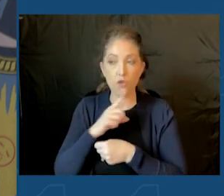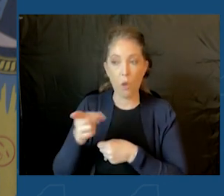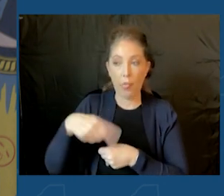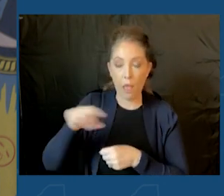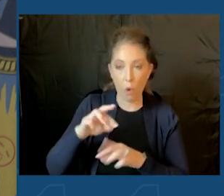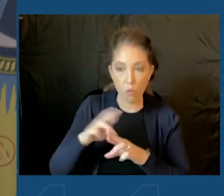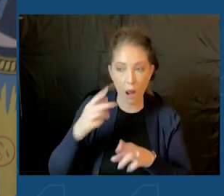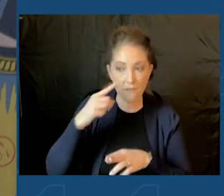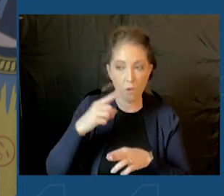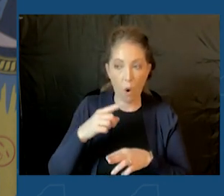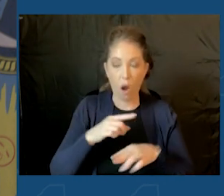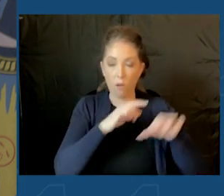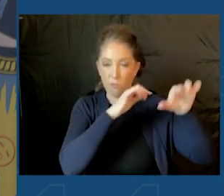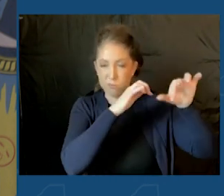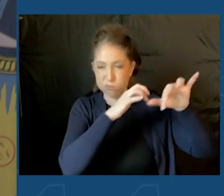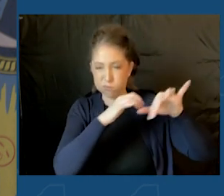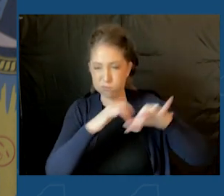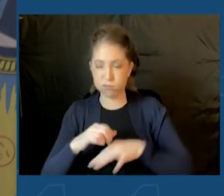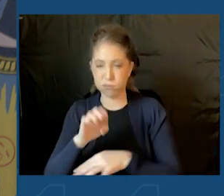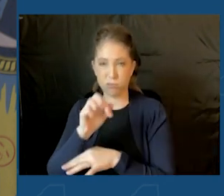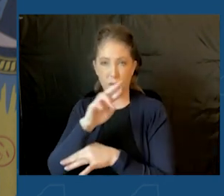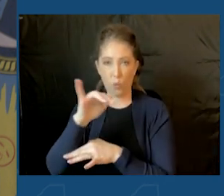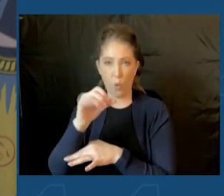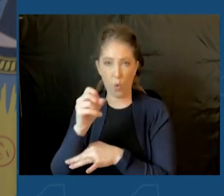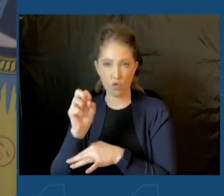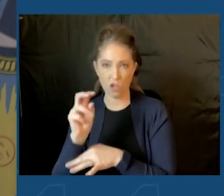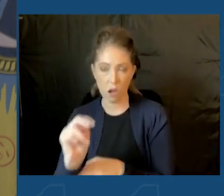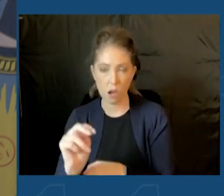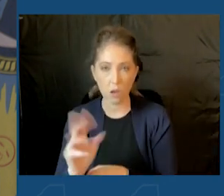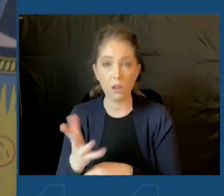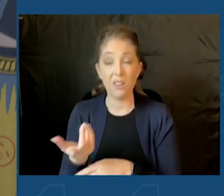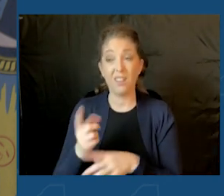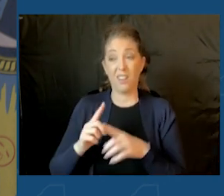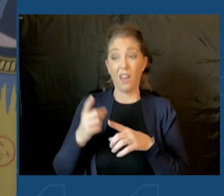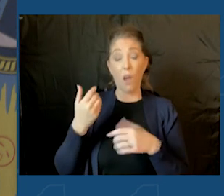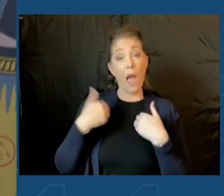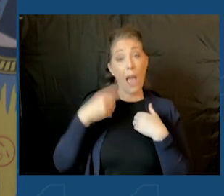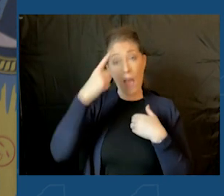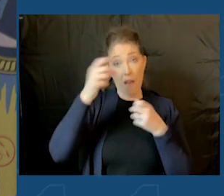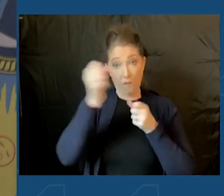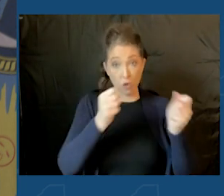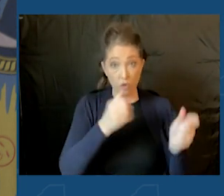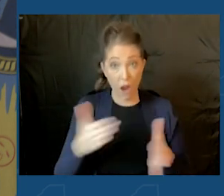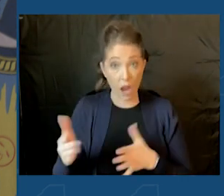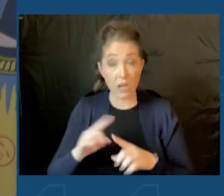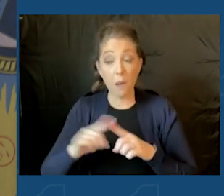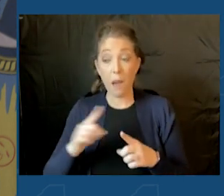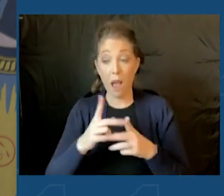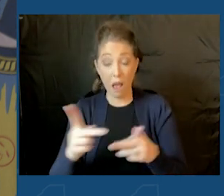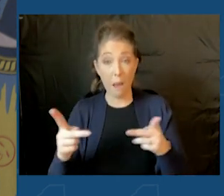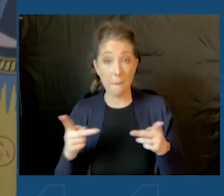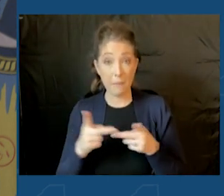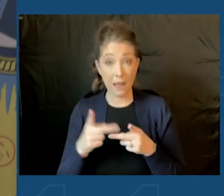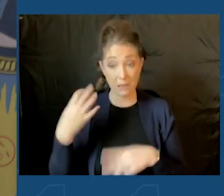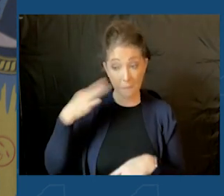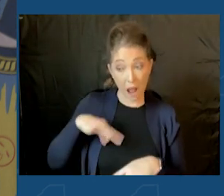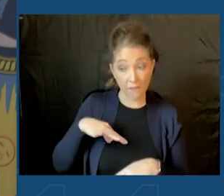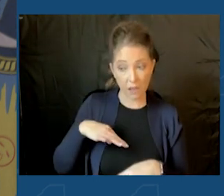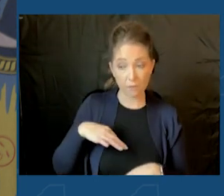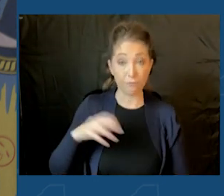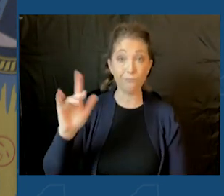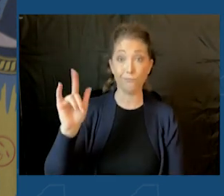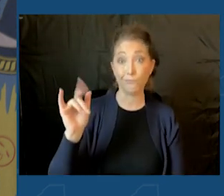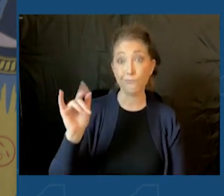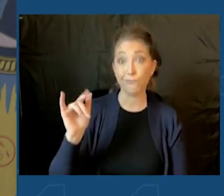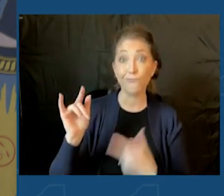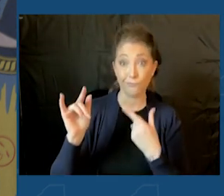So we have a whole strategy behind it, but it's really, of all the places in the state of New York that are going to benefit from this, Long Island is right at the top. This is an